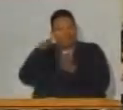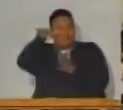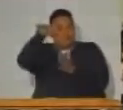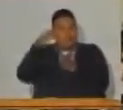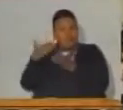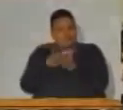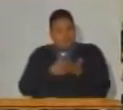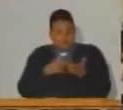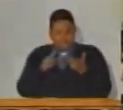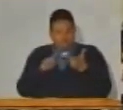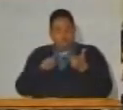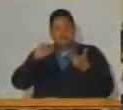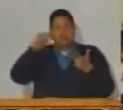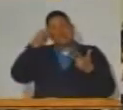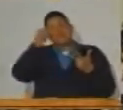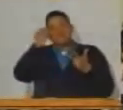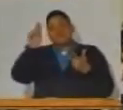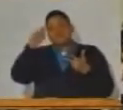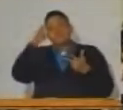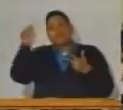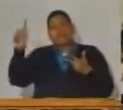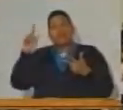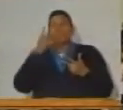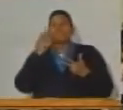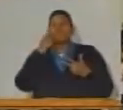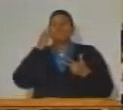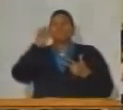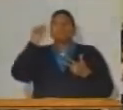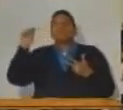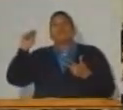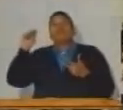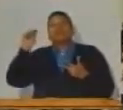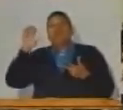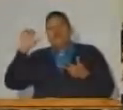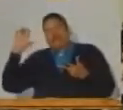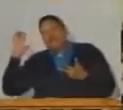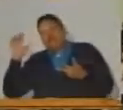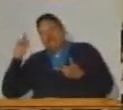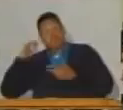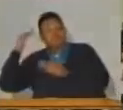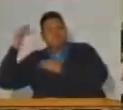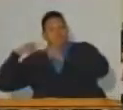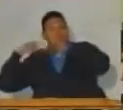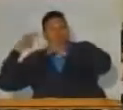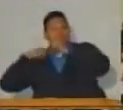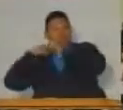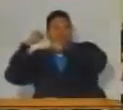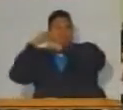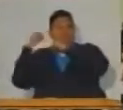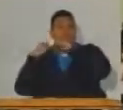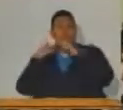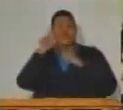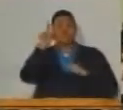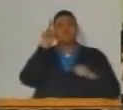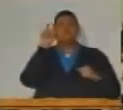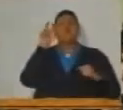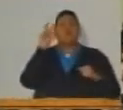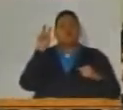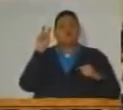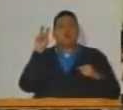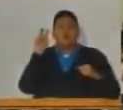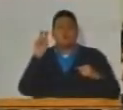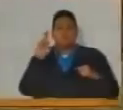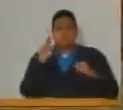Shooters Hill, Portmore, St. Catherine. It is expected that construction of 200 studio housing